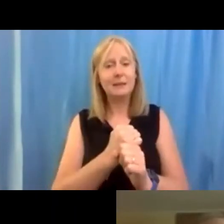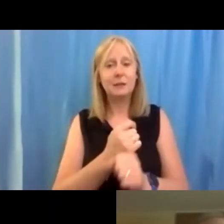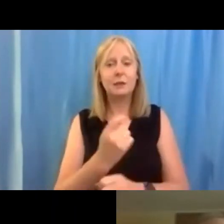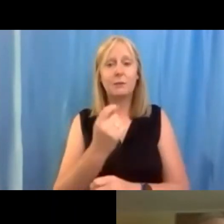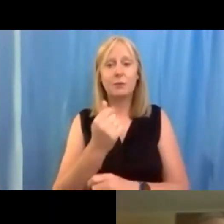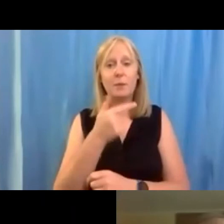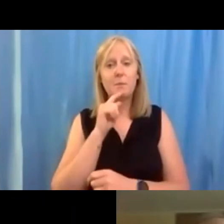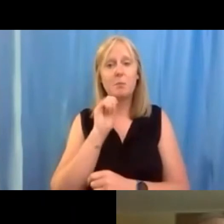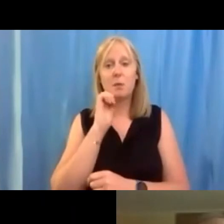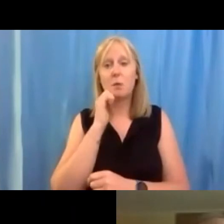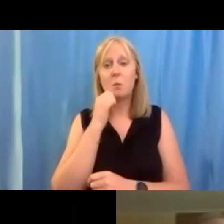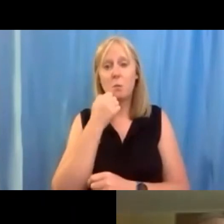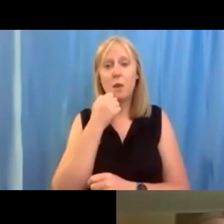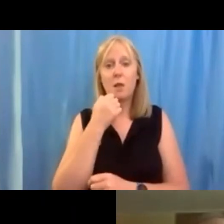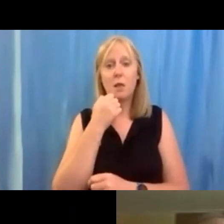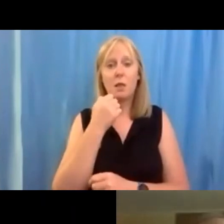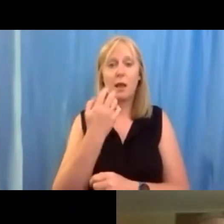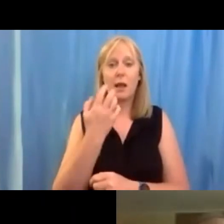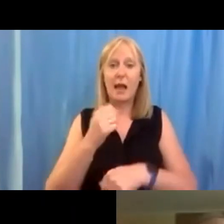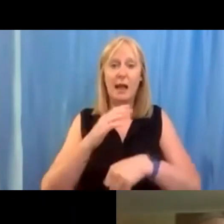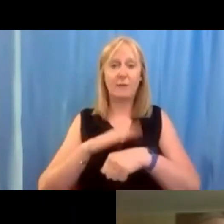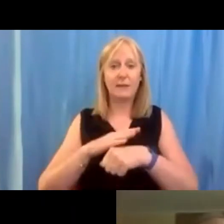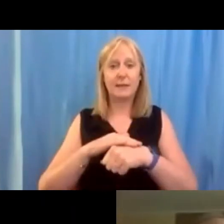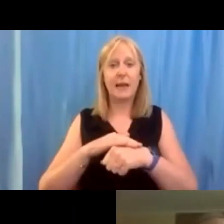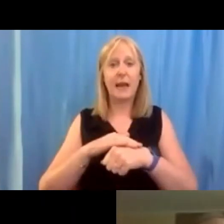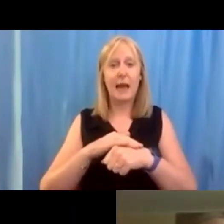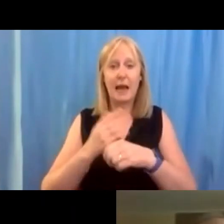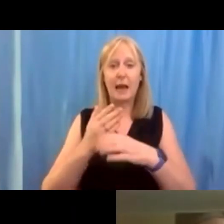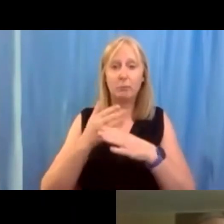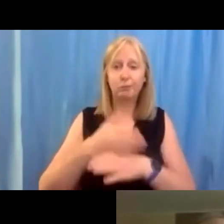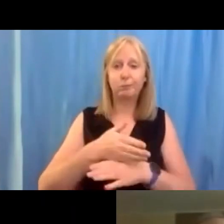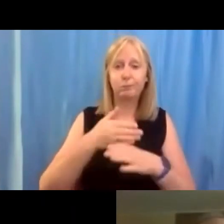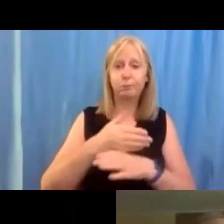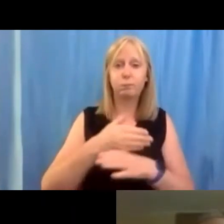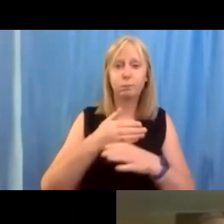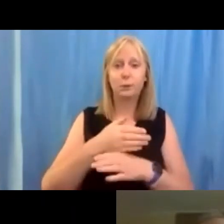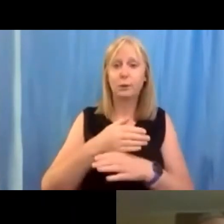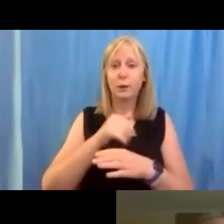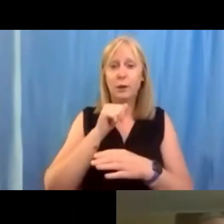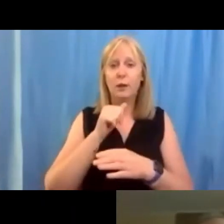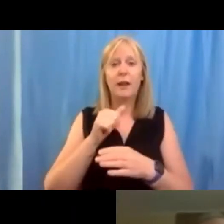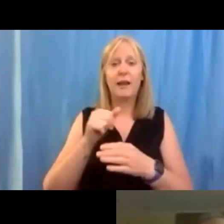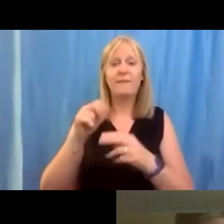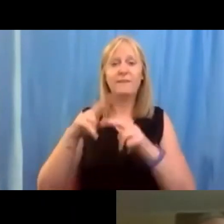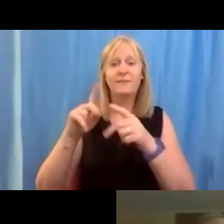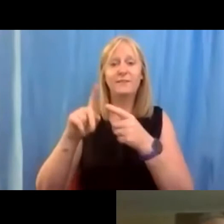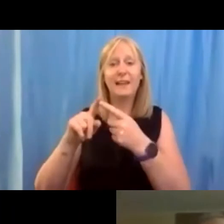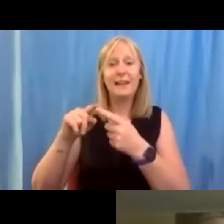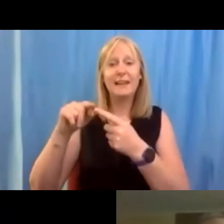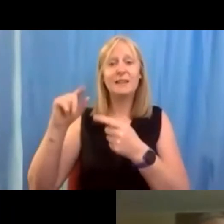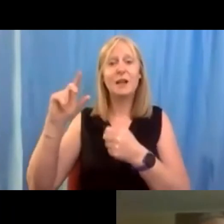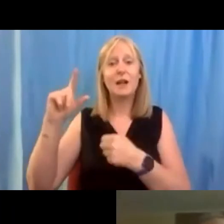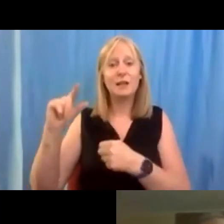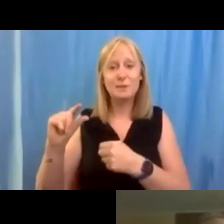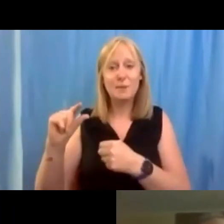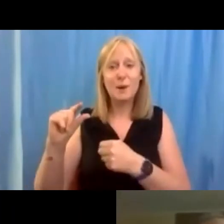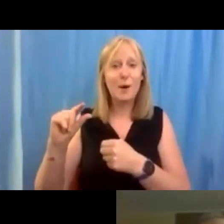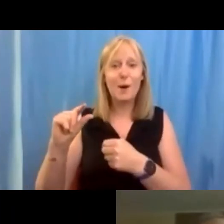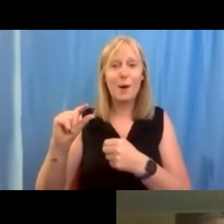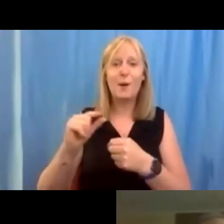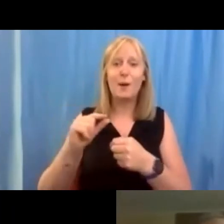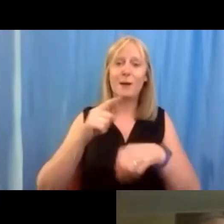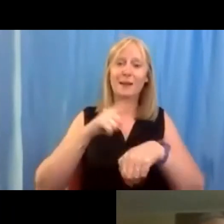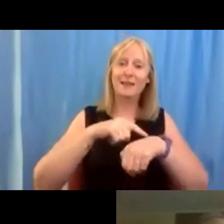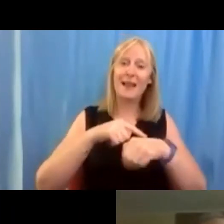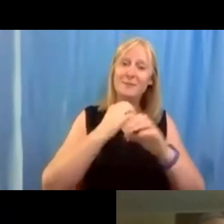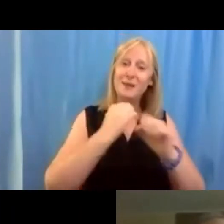spend time way more than they get paid fees for, and some people won't. But I think you could probably